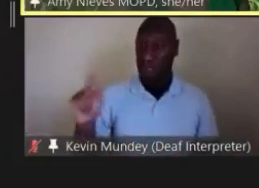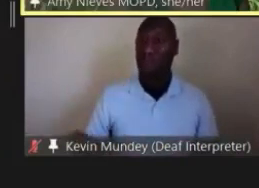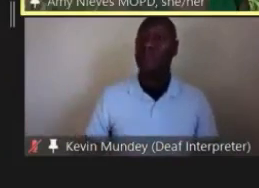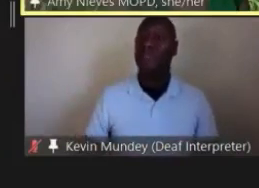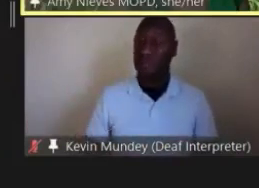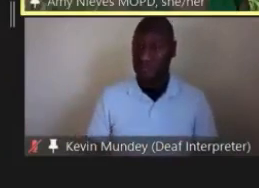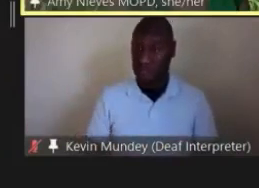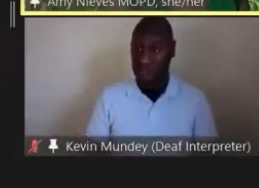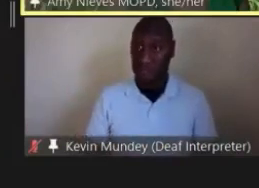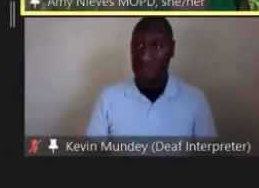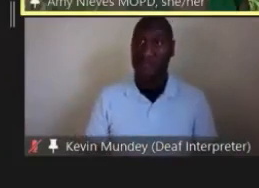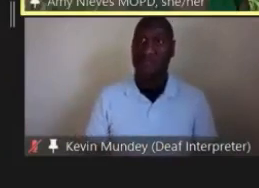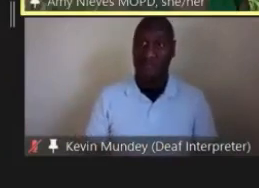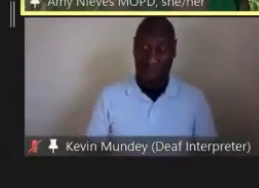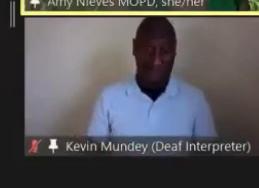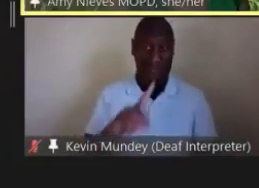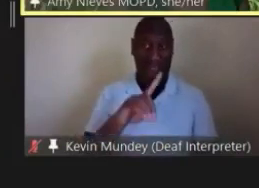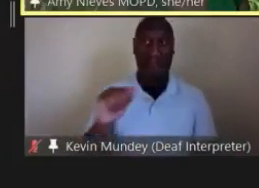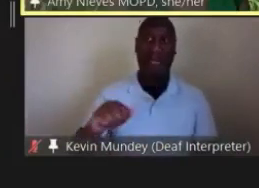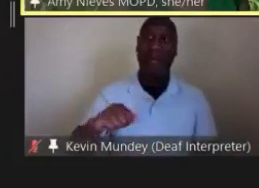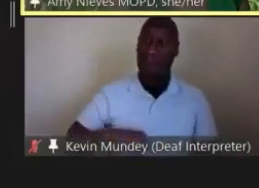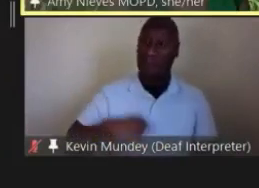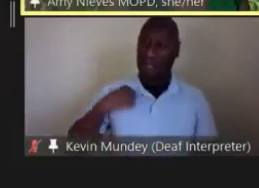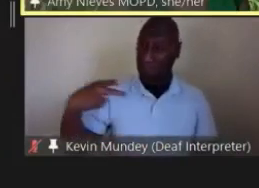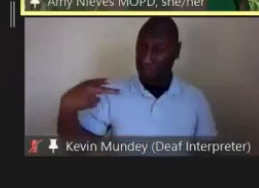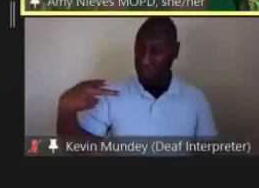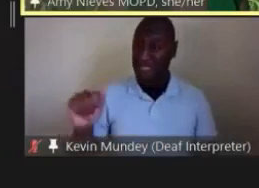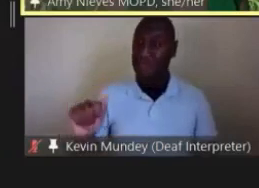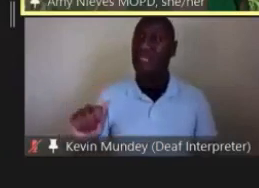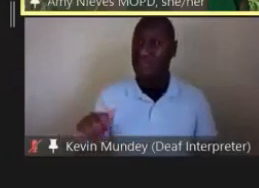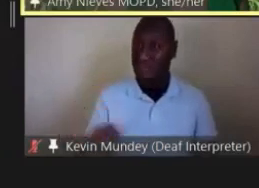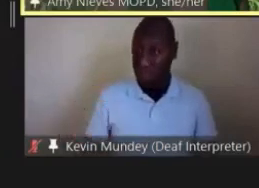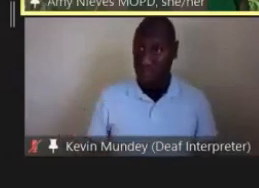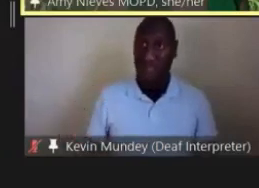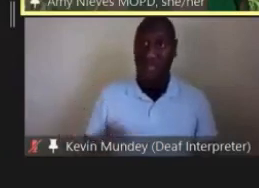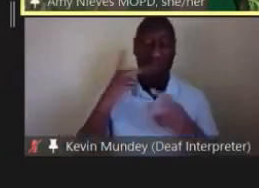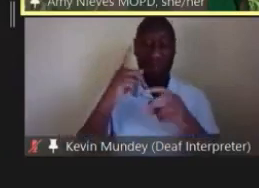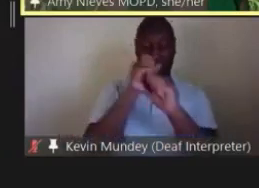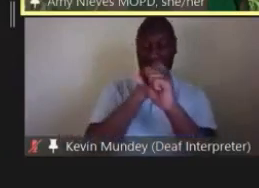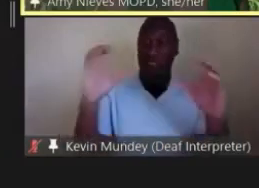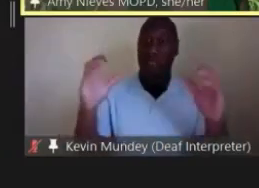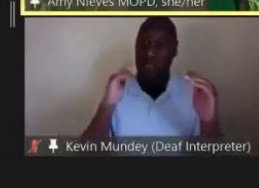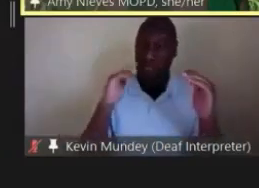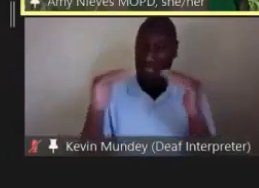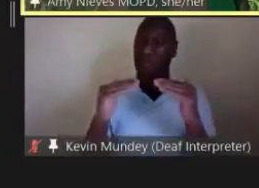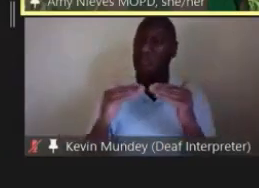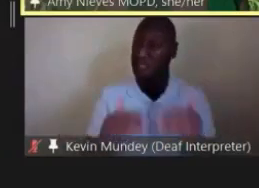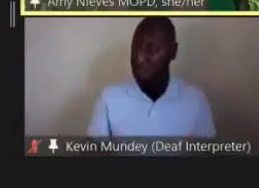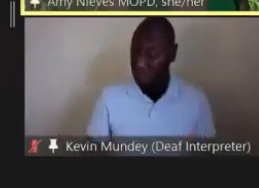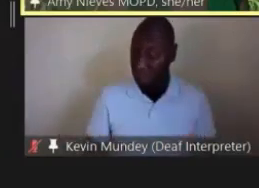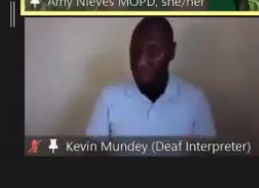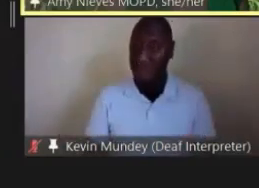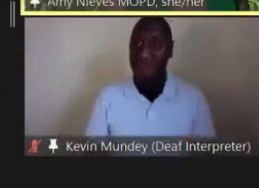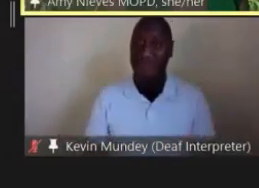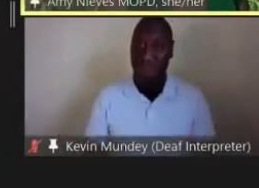Pride PA, Vision for Equality, the Pennsylvania School for the